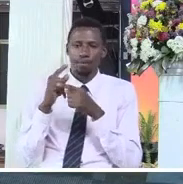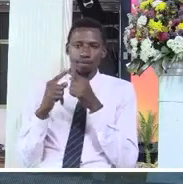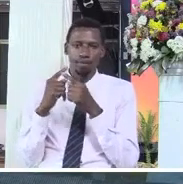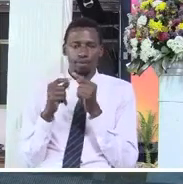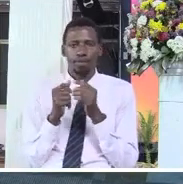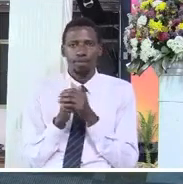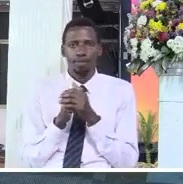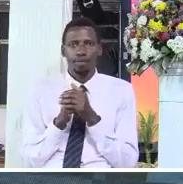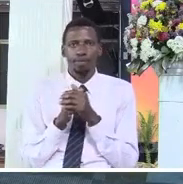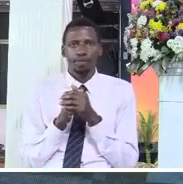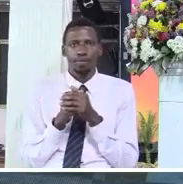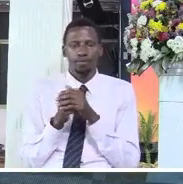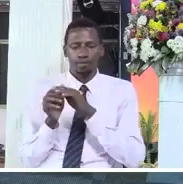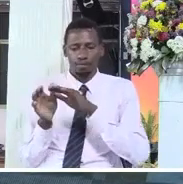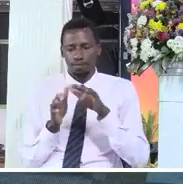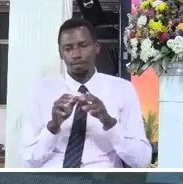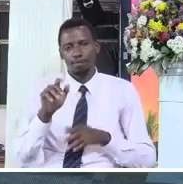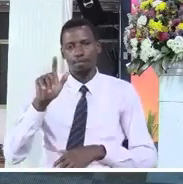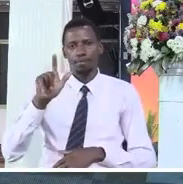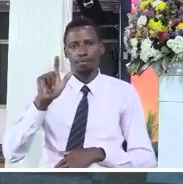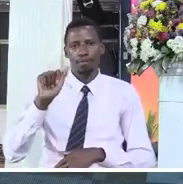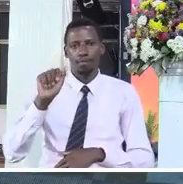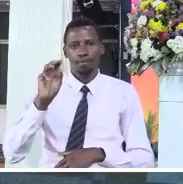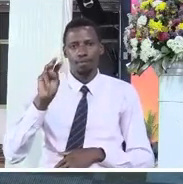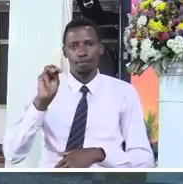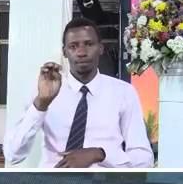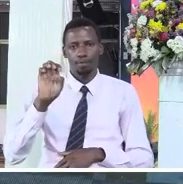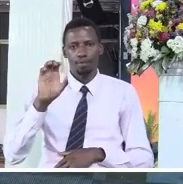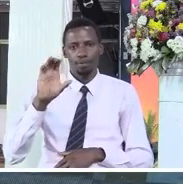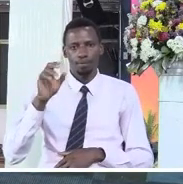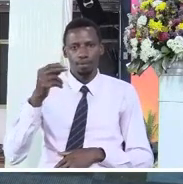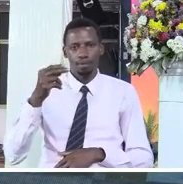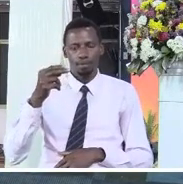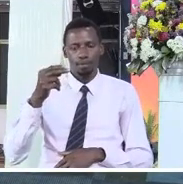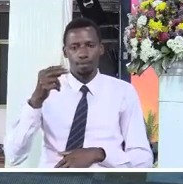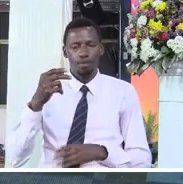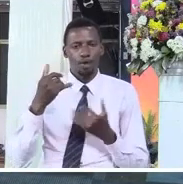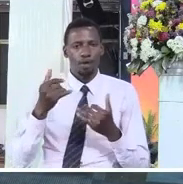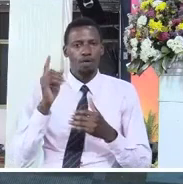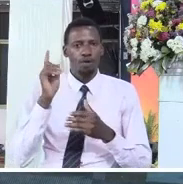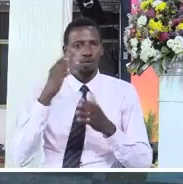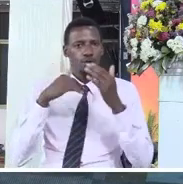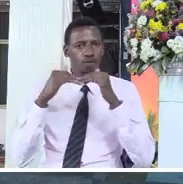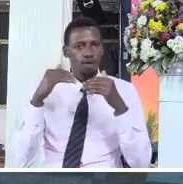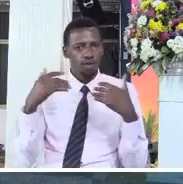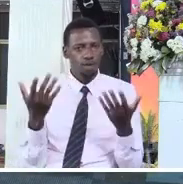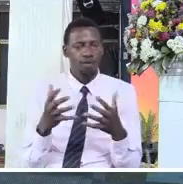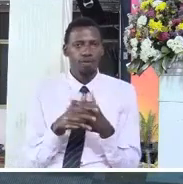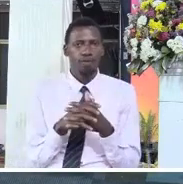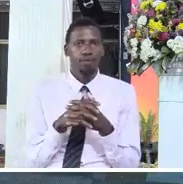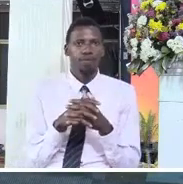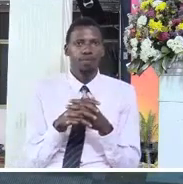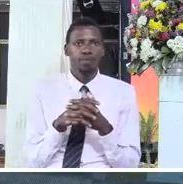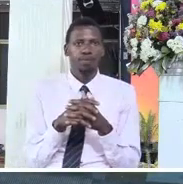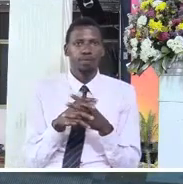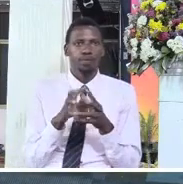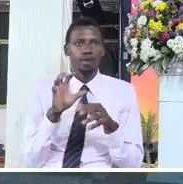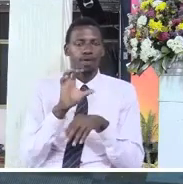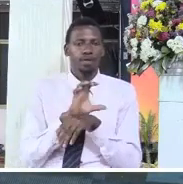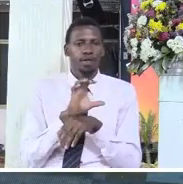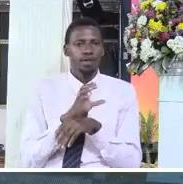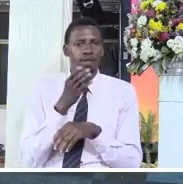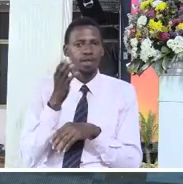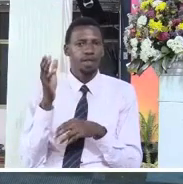to Lamek. Lamek, how is it in the University of Nairobi right now? What number of churches are we